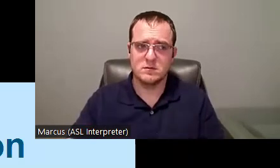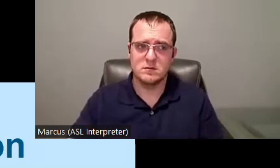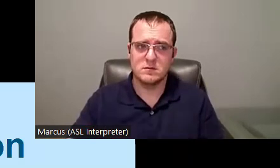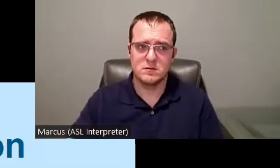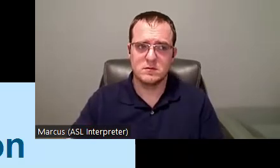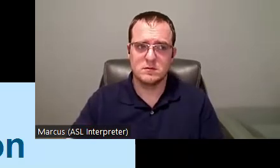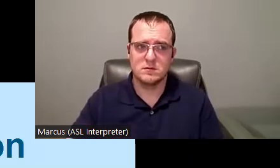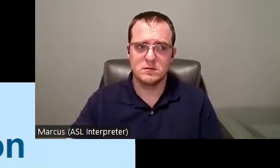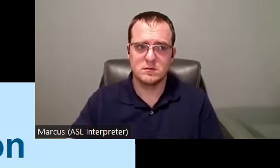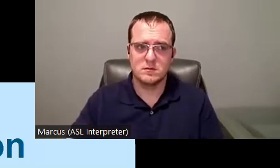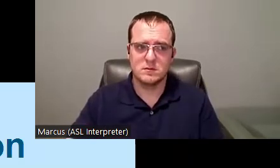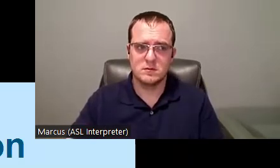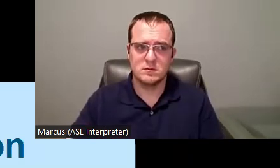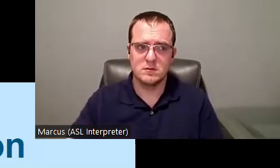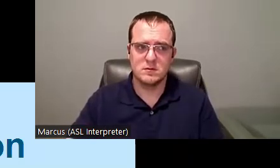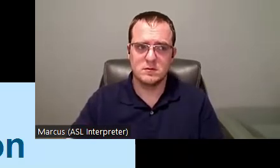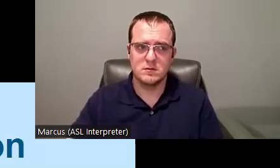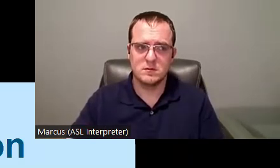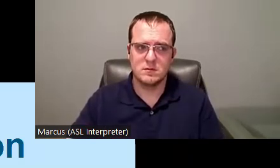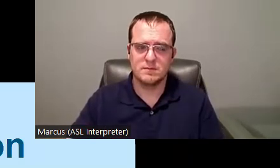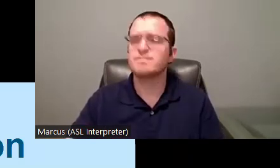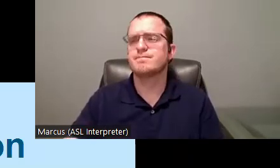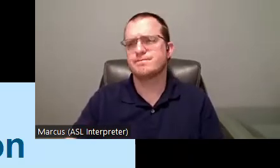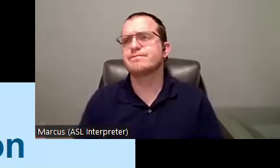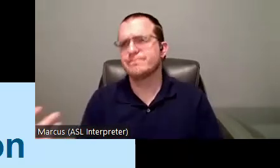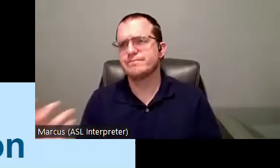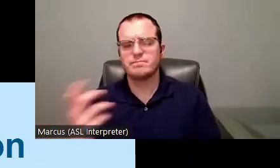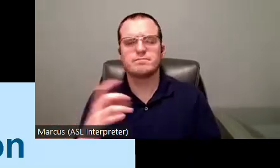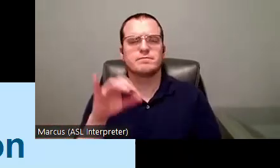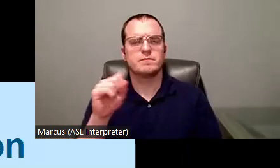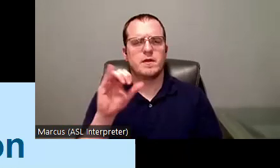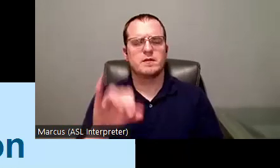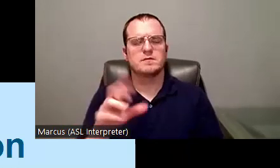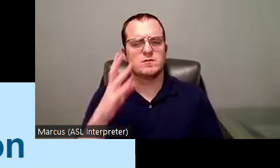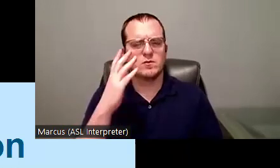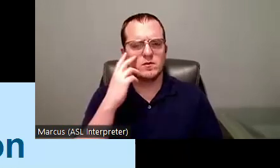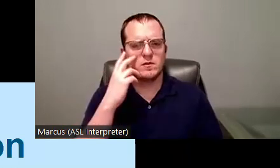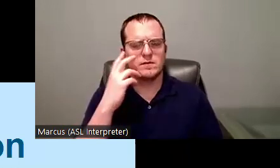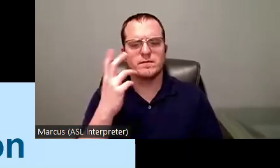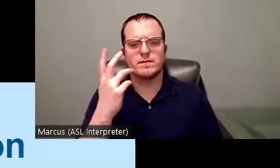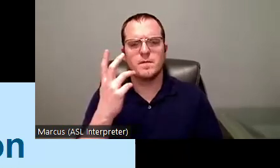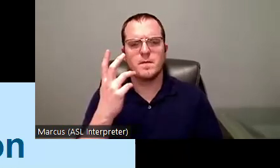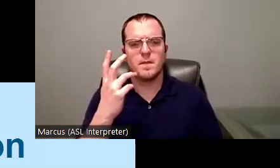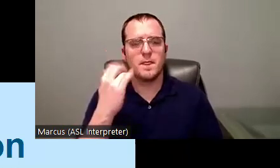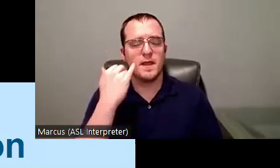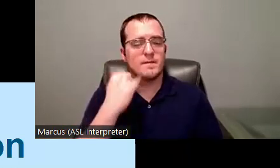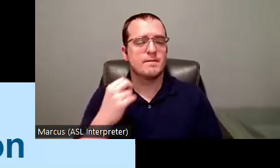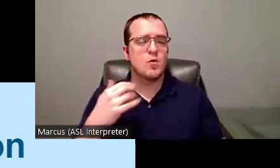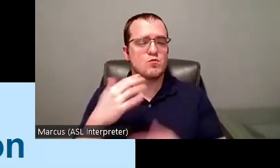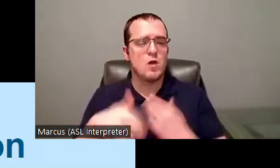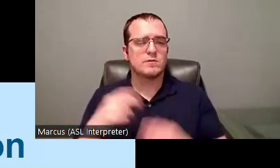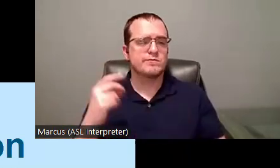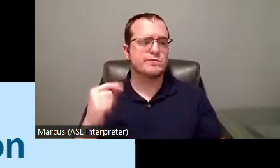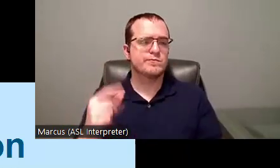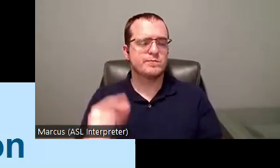think we, if it was a very rapid process of a